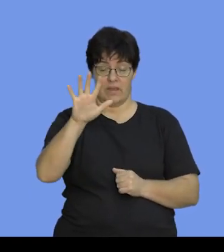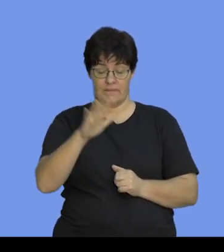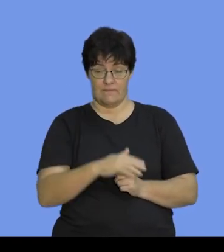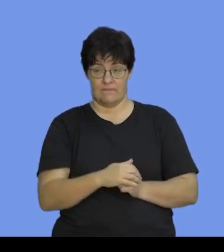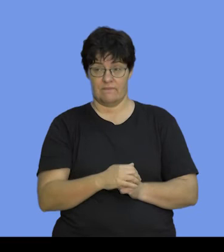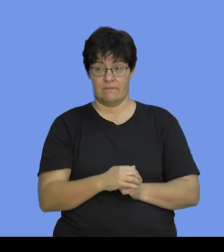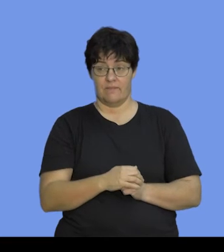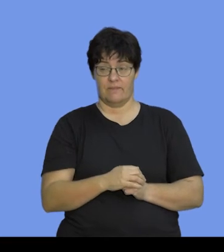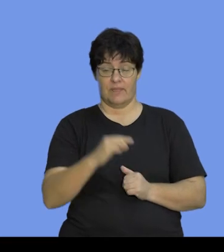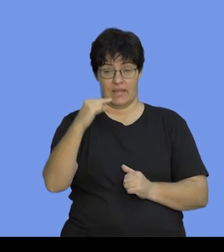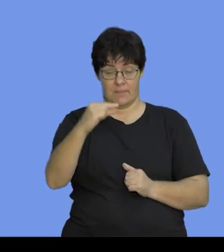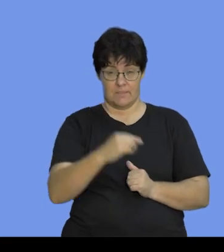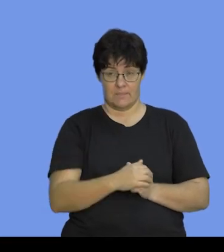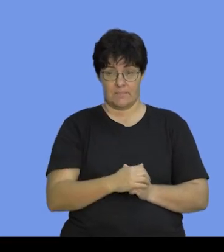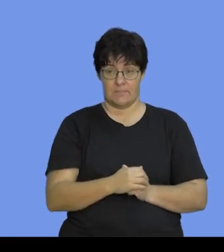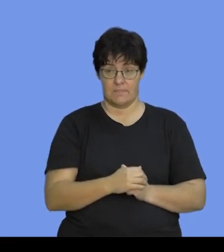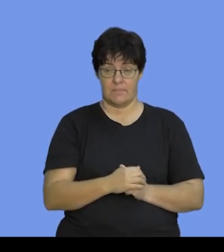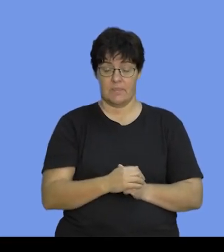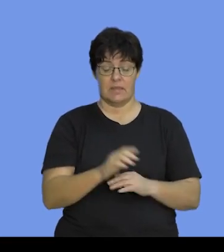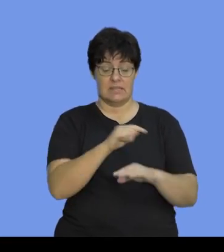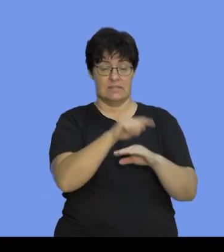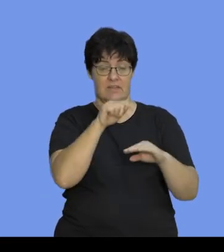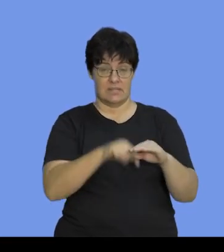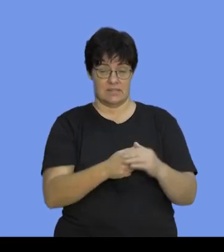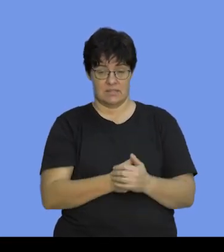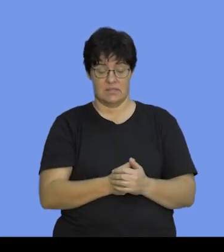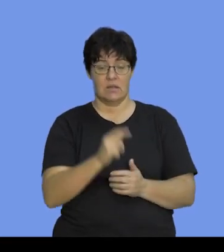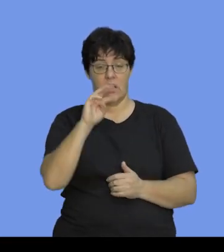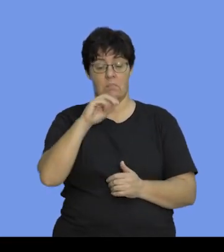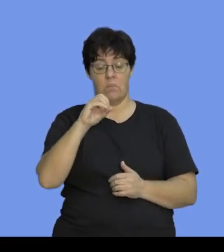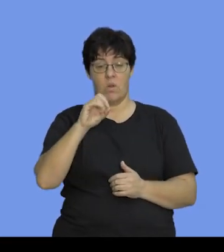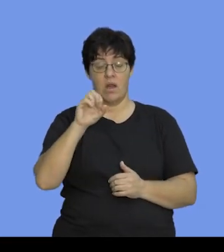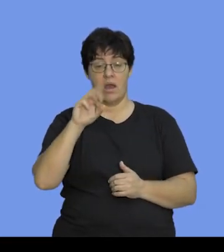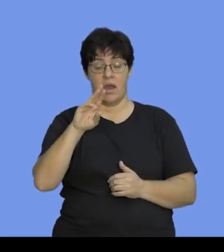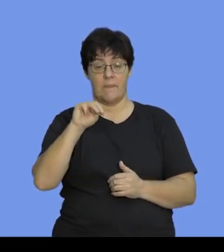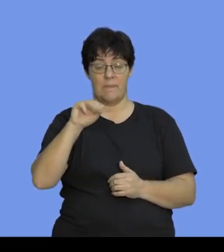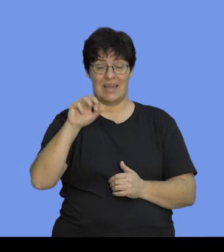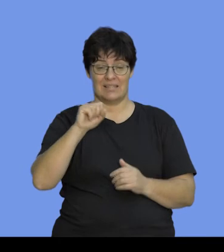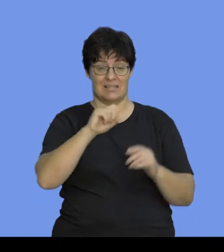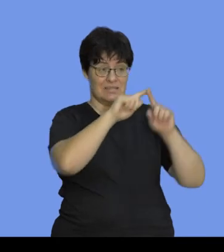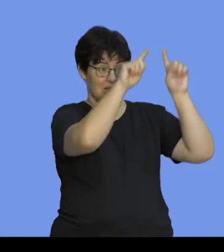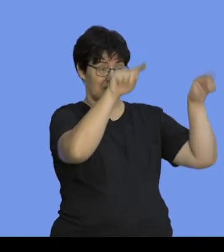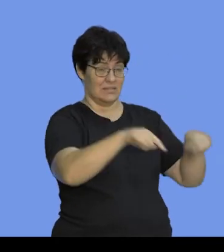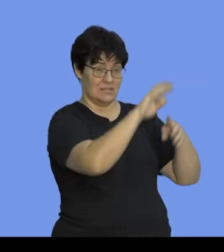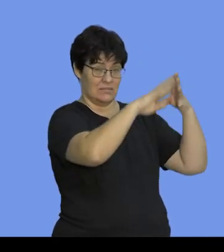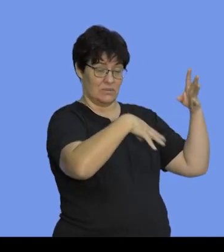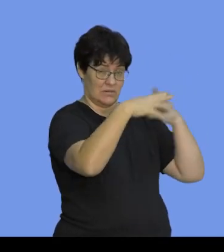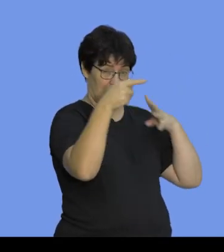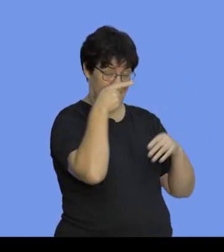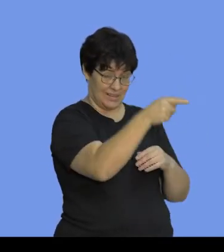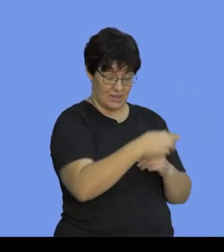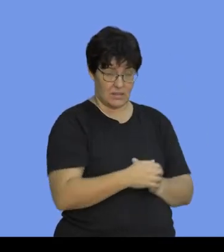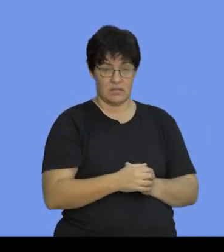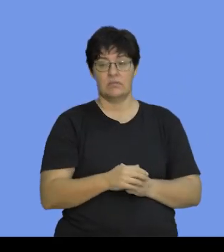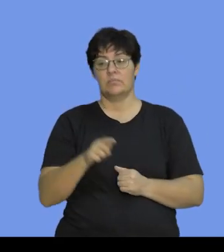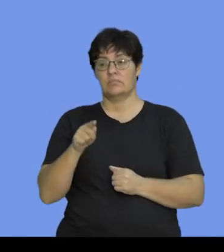okay, grams, right? Divided by the molar mass of sodium nitrate, which you go to the periodic table,